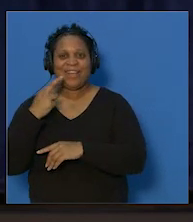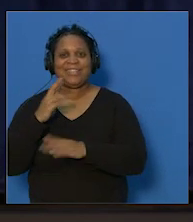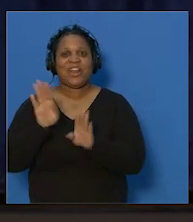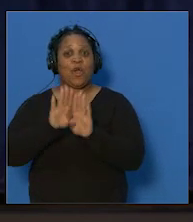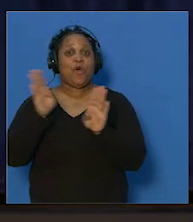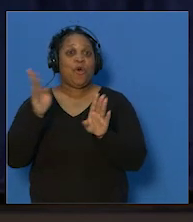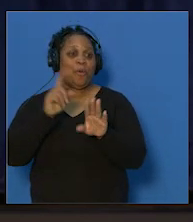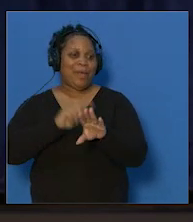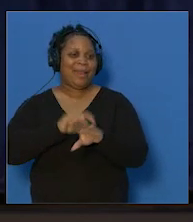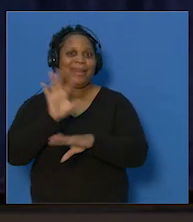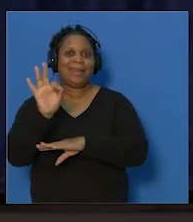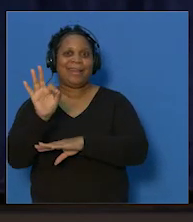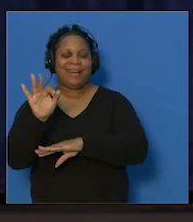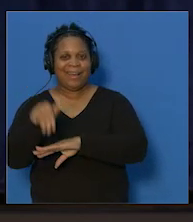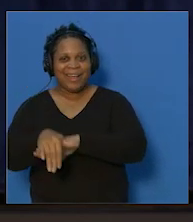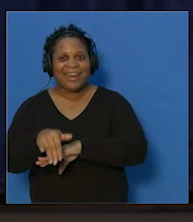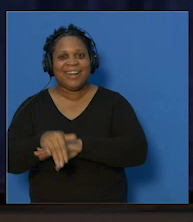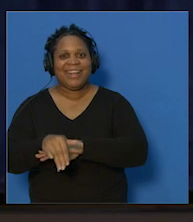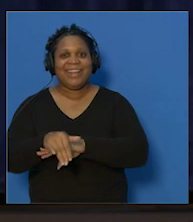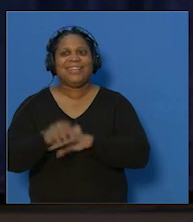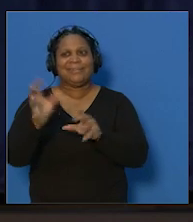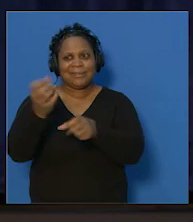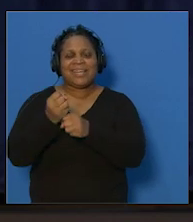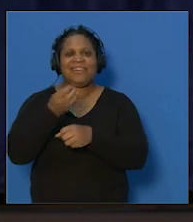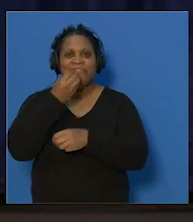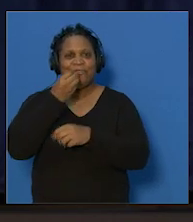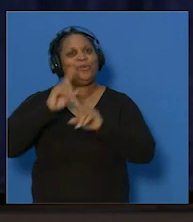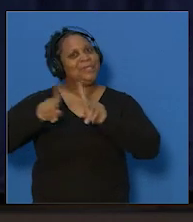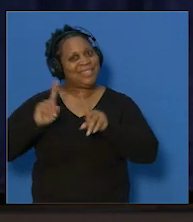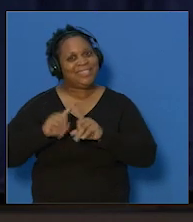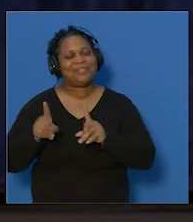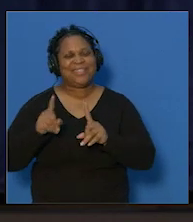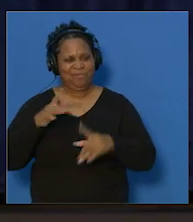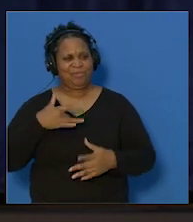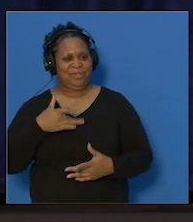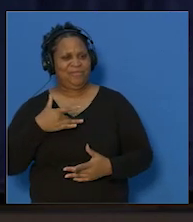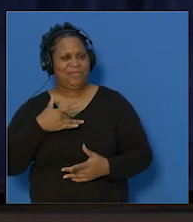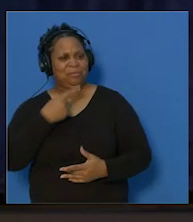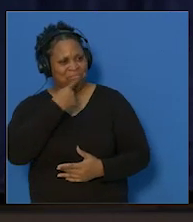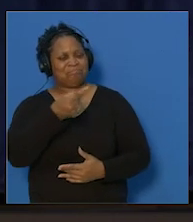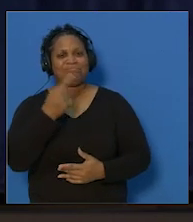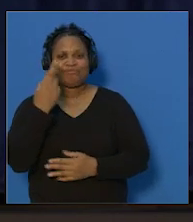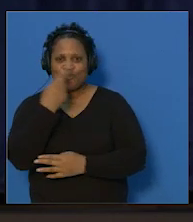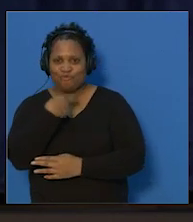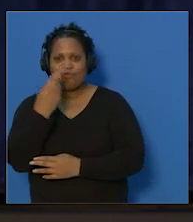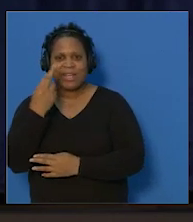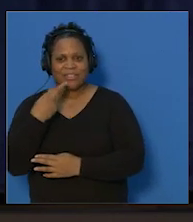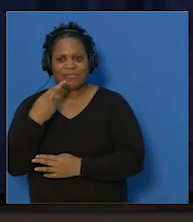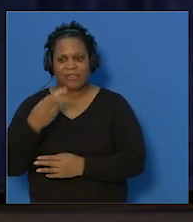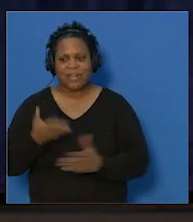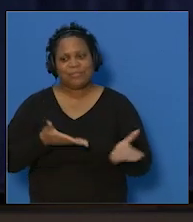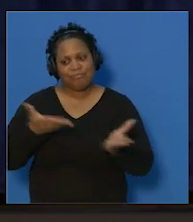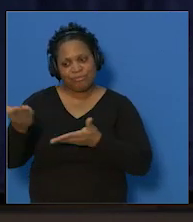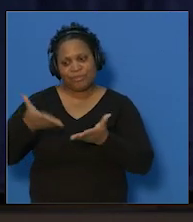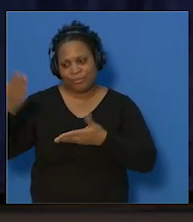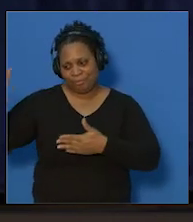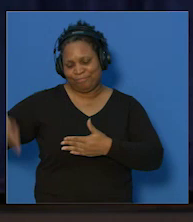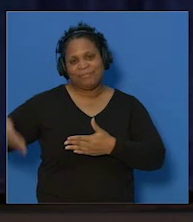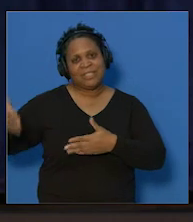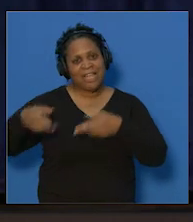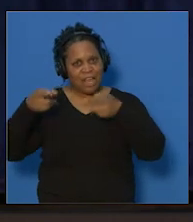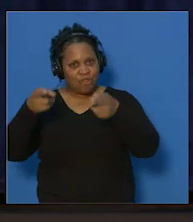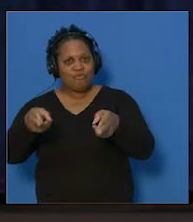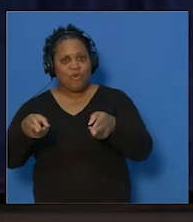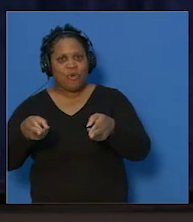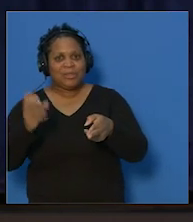to get food. And that was the basis of the decision. And retail establishments that can be open on curbside, those ones that do open later,